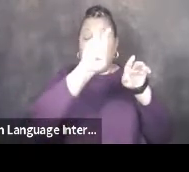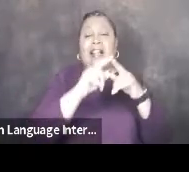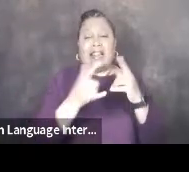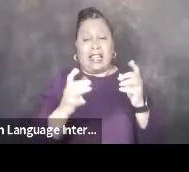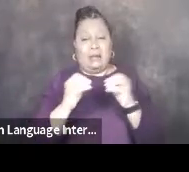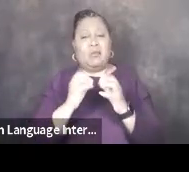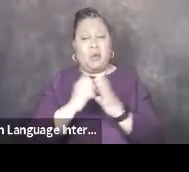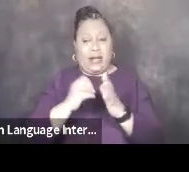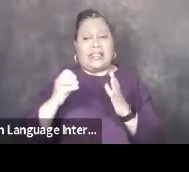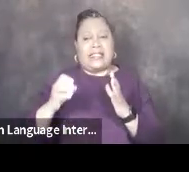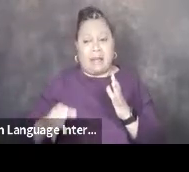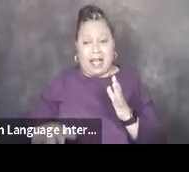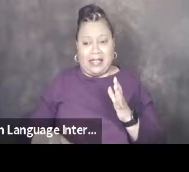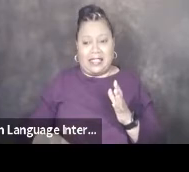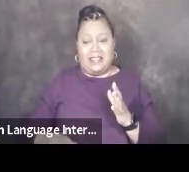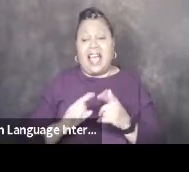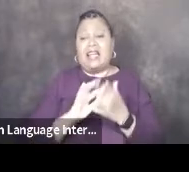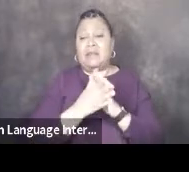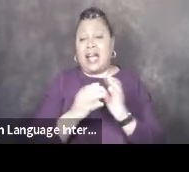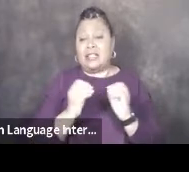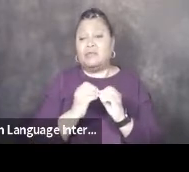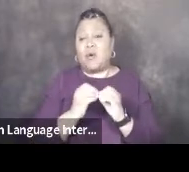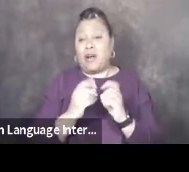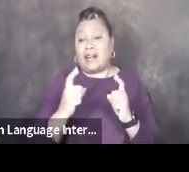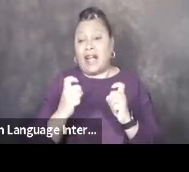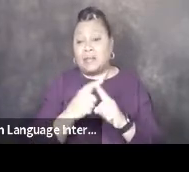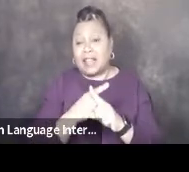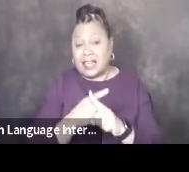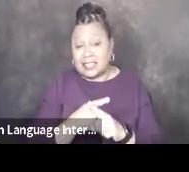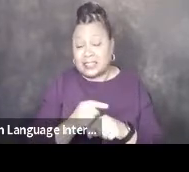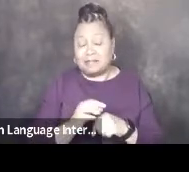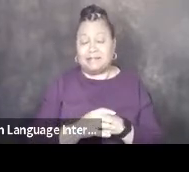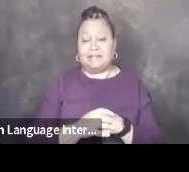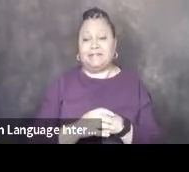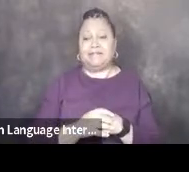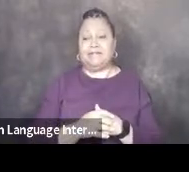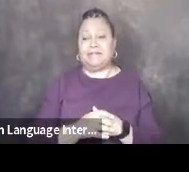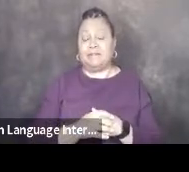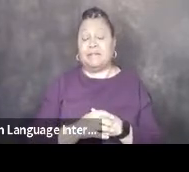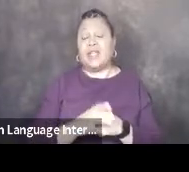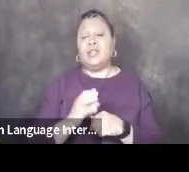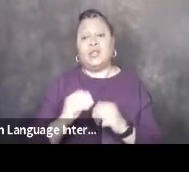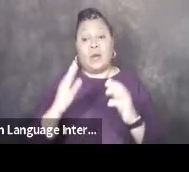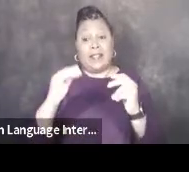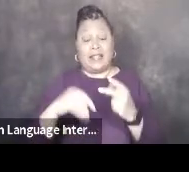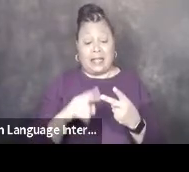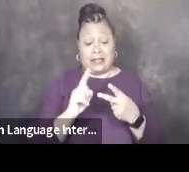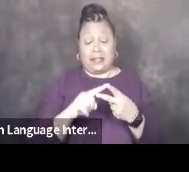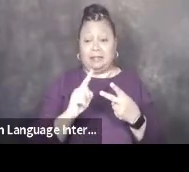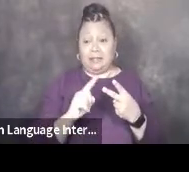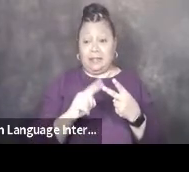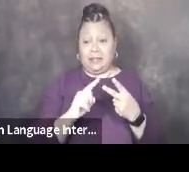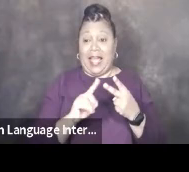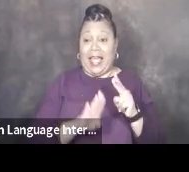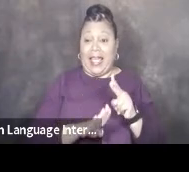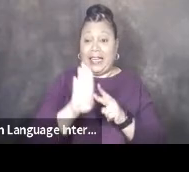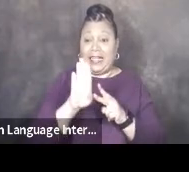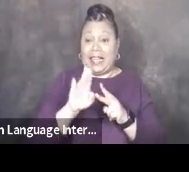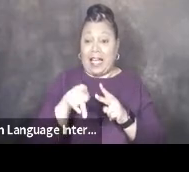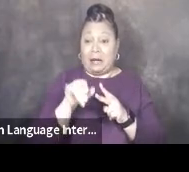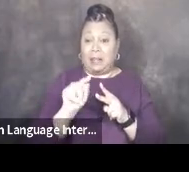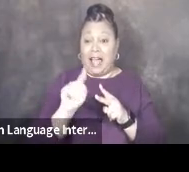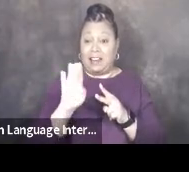more expensive and it becomes much more complex. So the next option is an incline platform